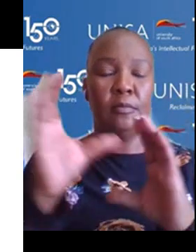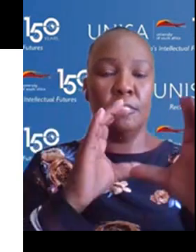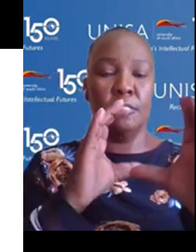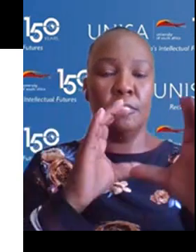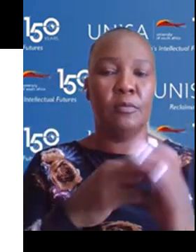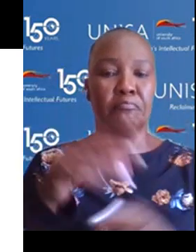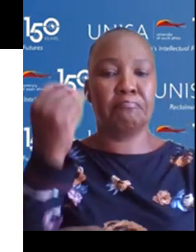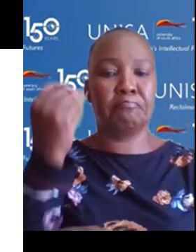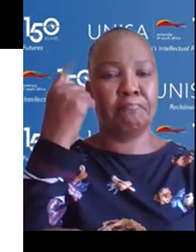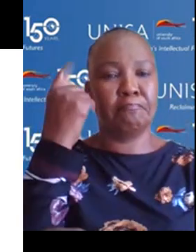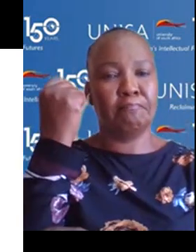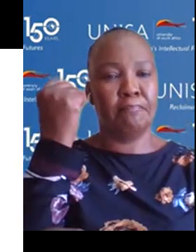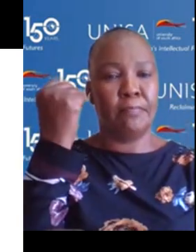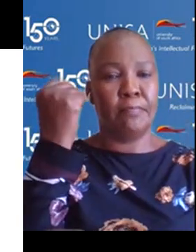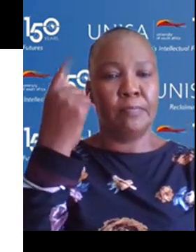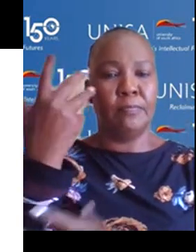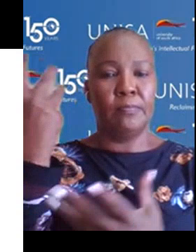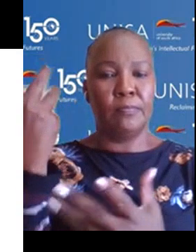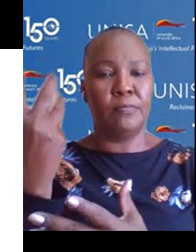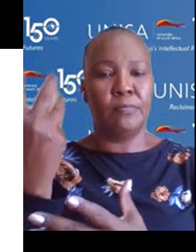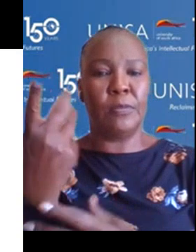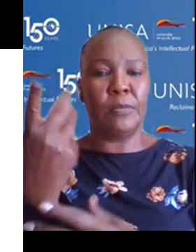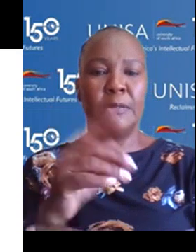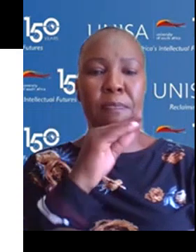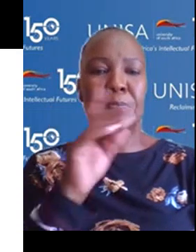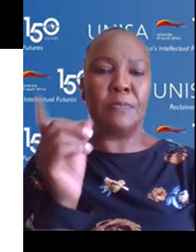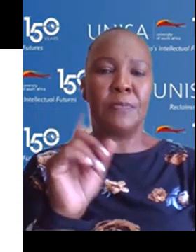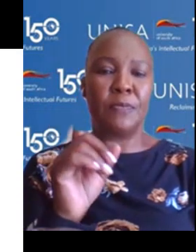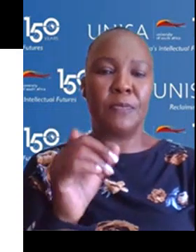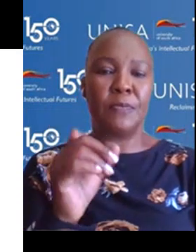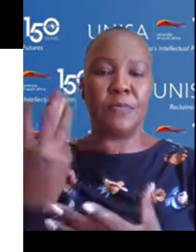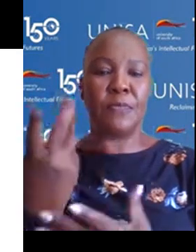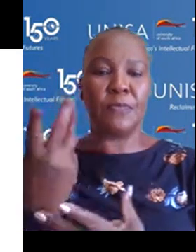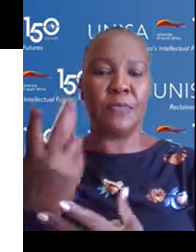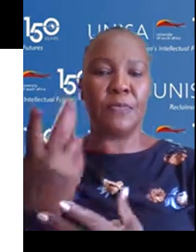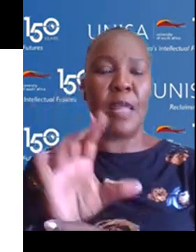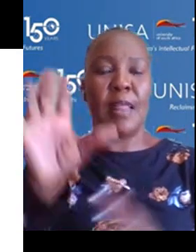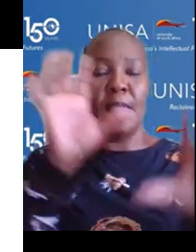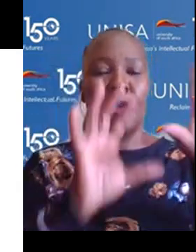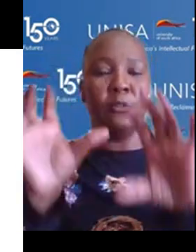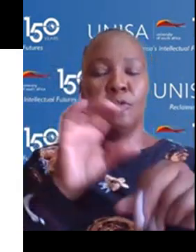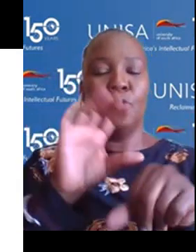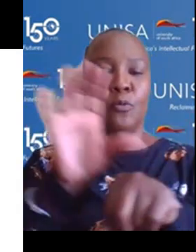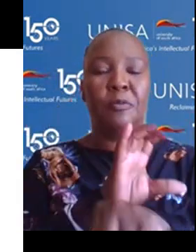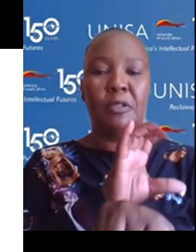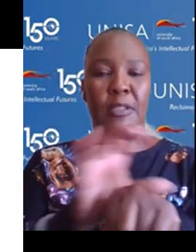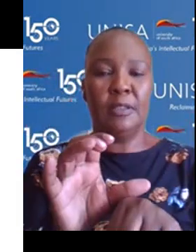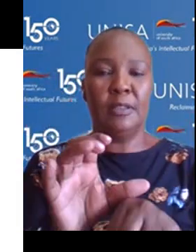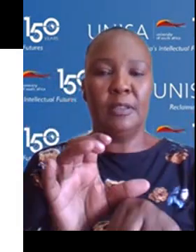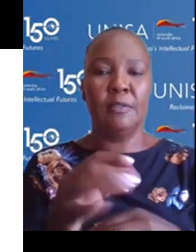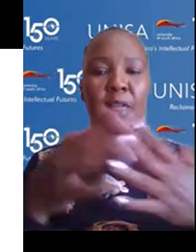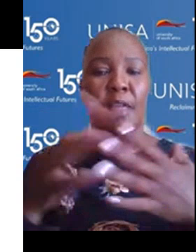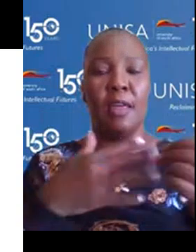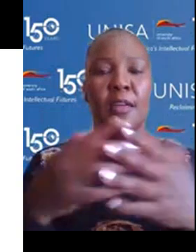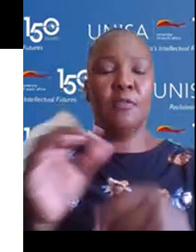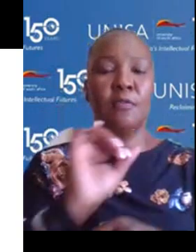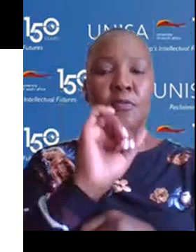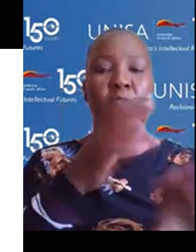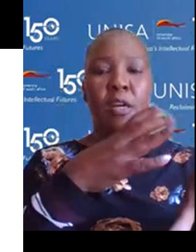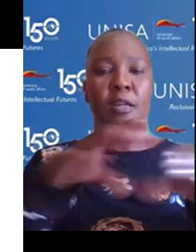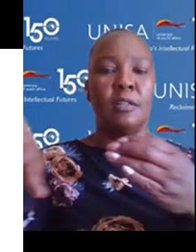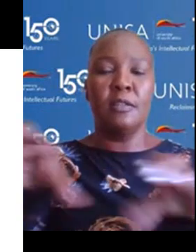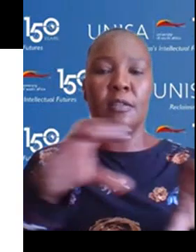cloud computing. Do you know what cloud computing is? Have you ever used cloud computing for any of your activities?